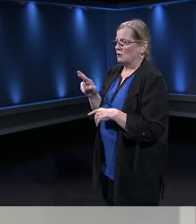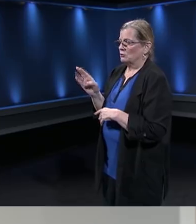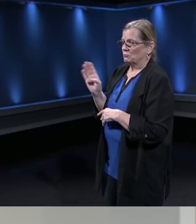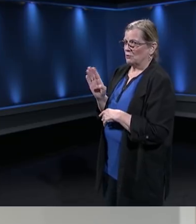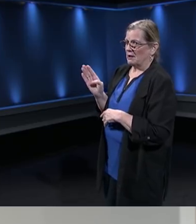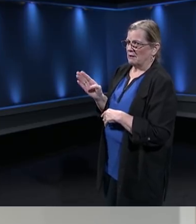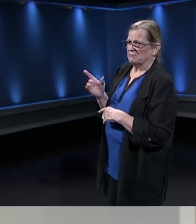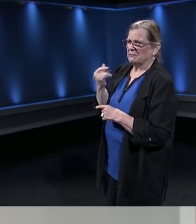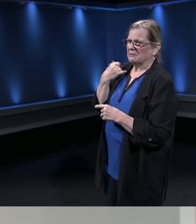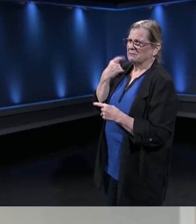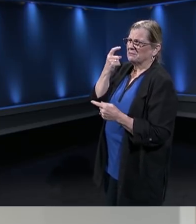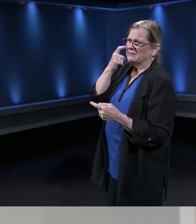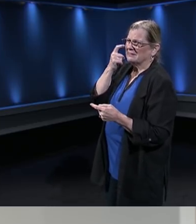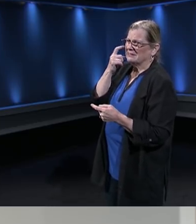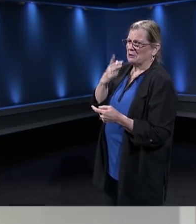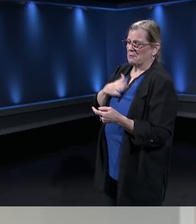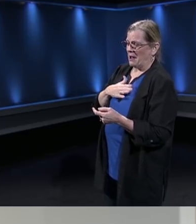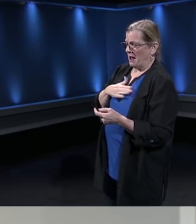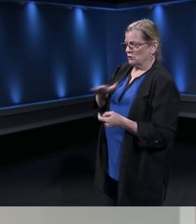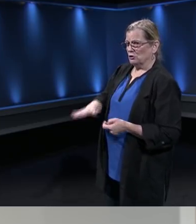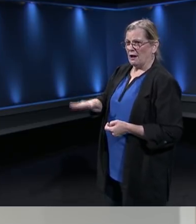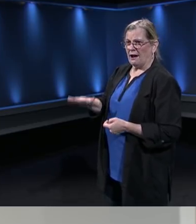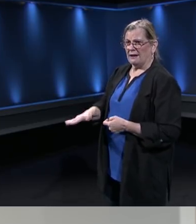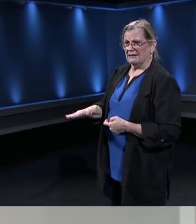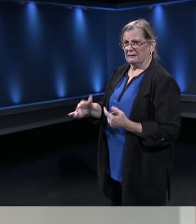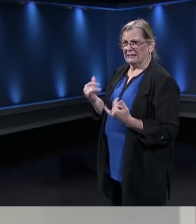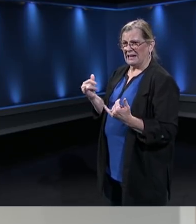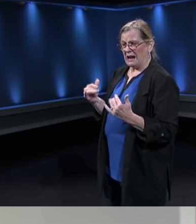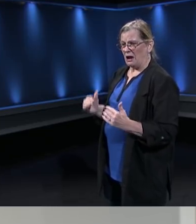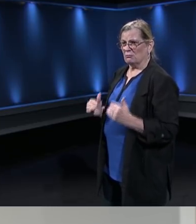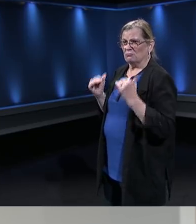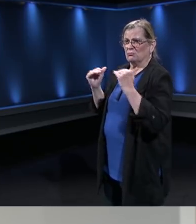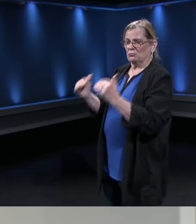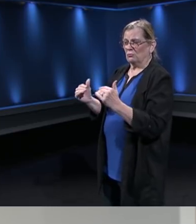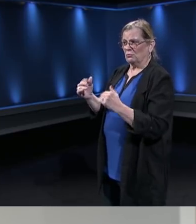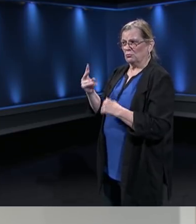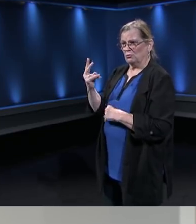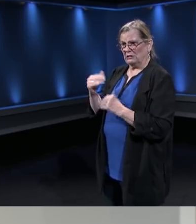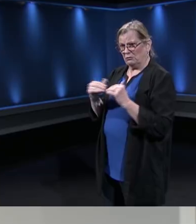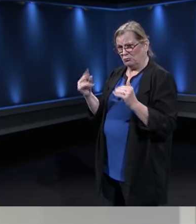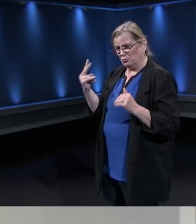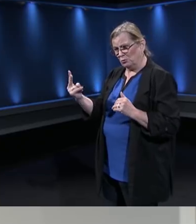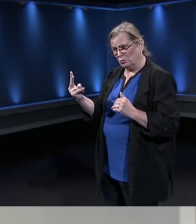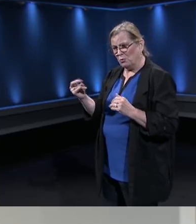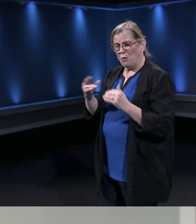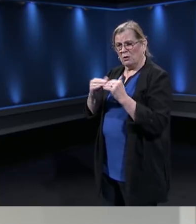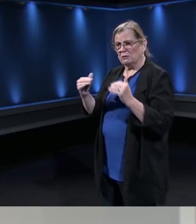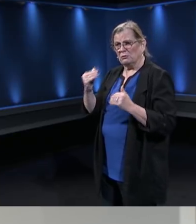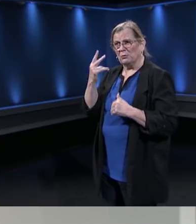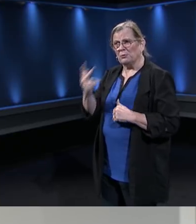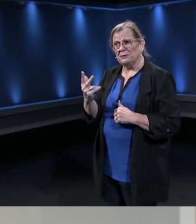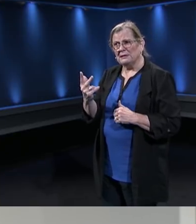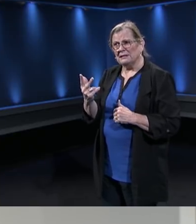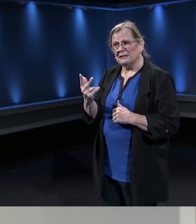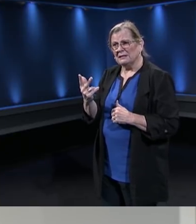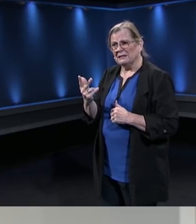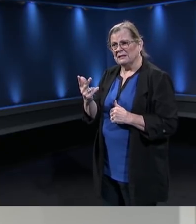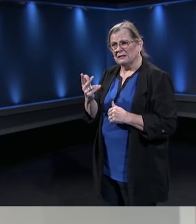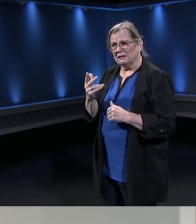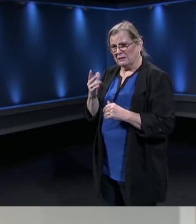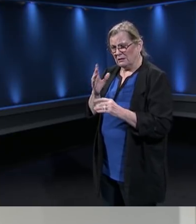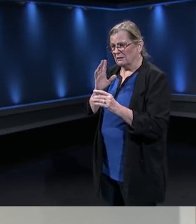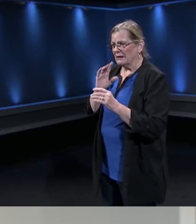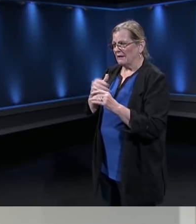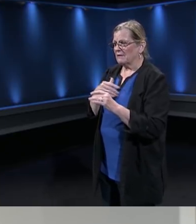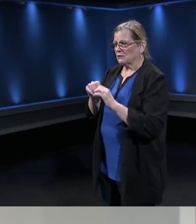my child may be a Tier 2 or a Tier 3 child needing some of those additional supports and interventions that you just talked